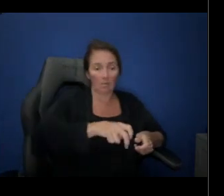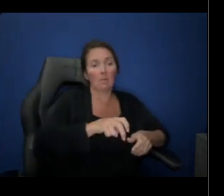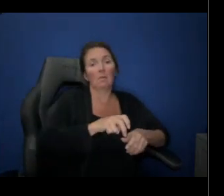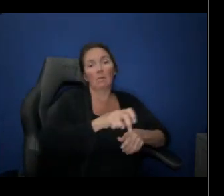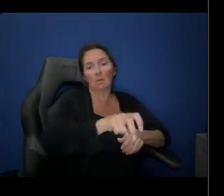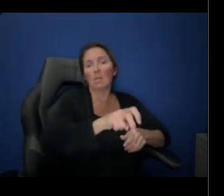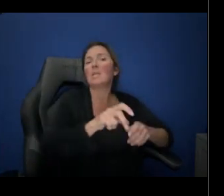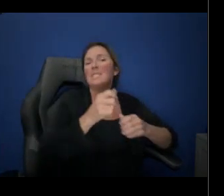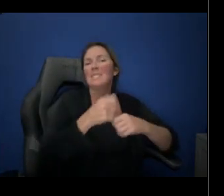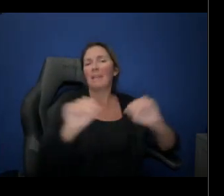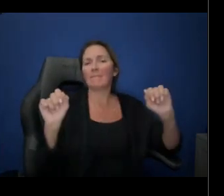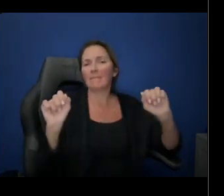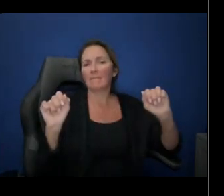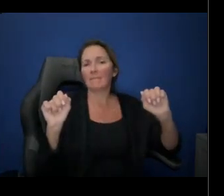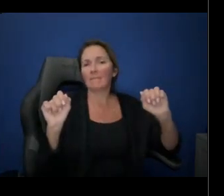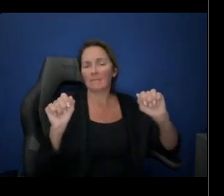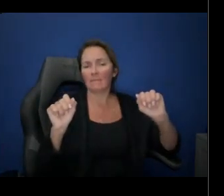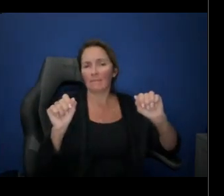safely.